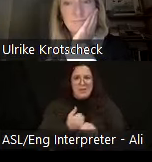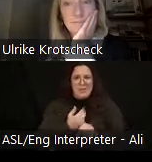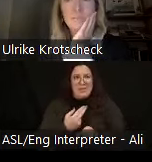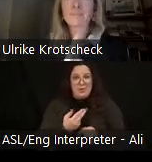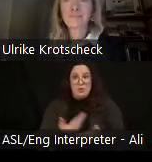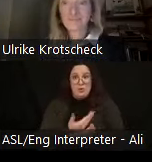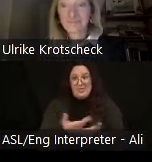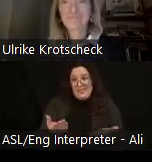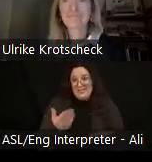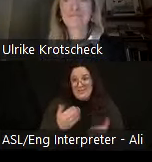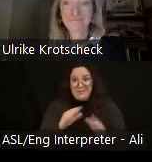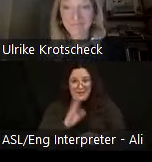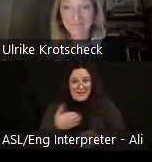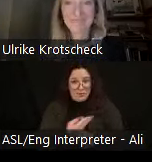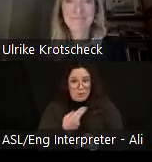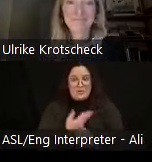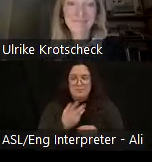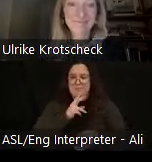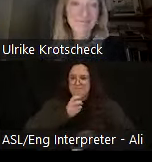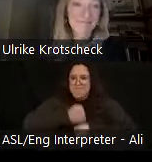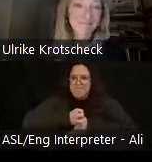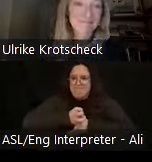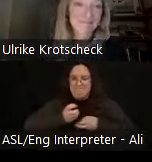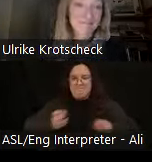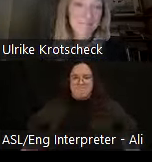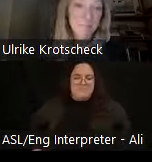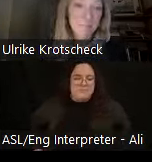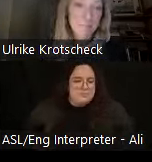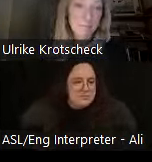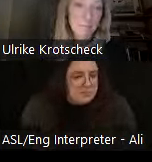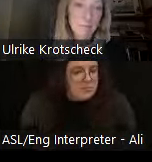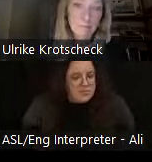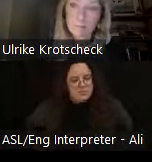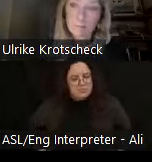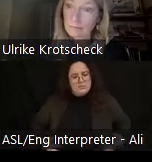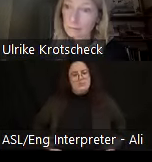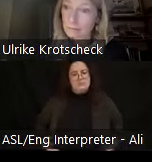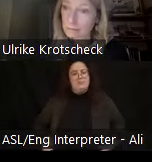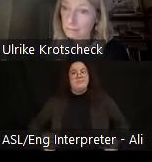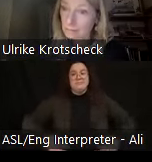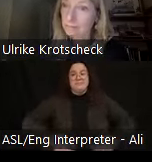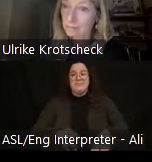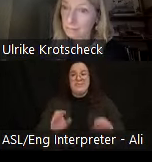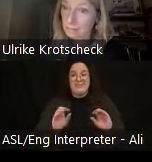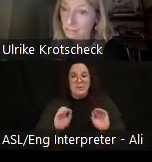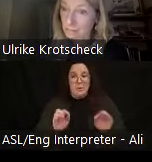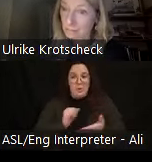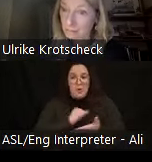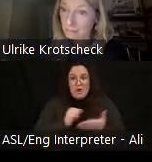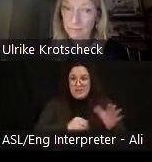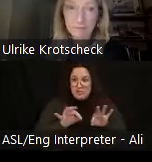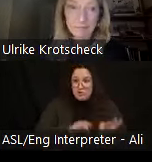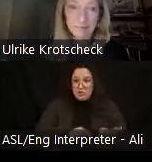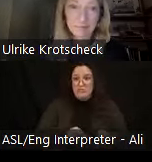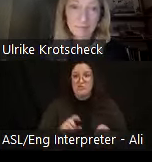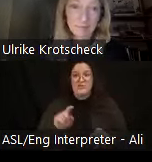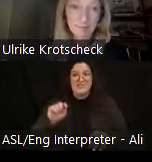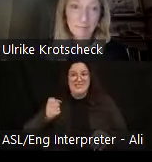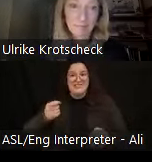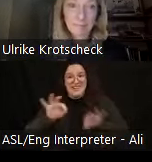tools. So it's very difficult. And as I mentioned, we don't have just textual descriptions. We don't have artistic descriptions